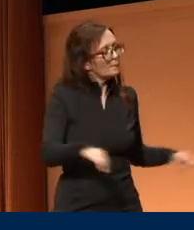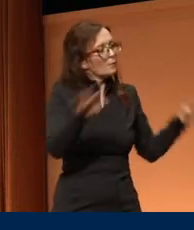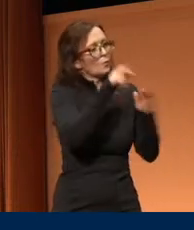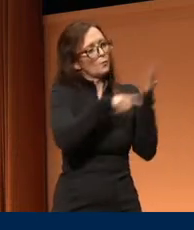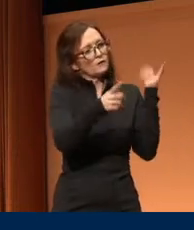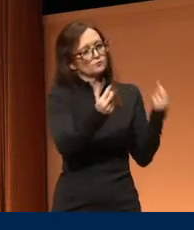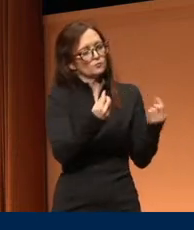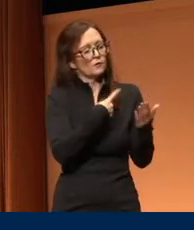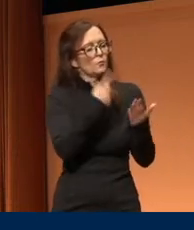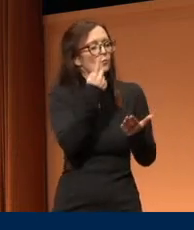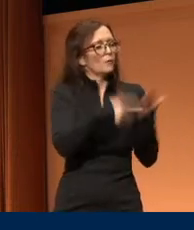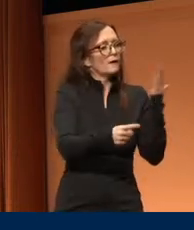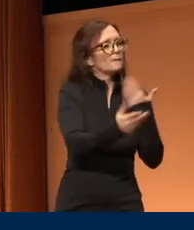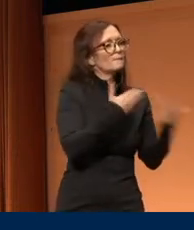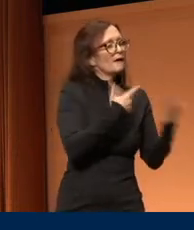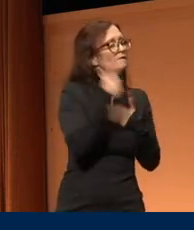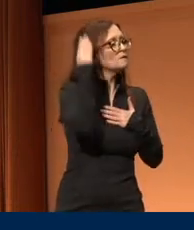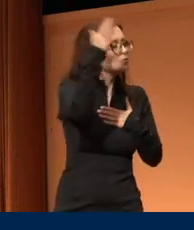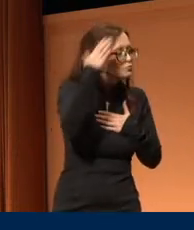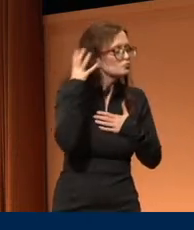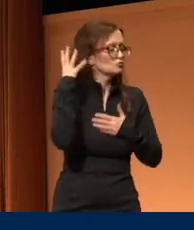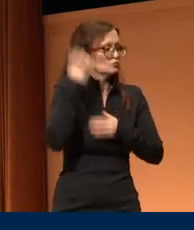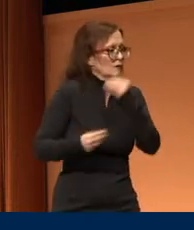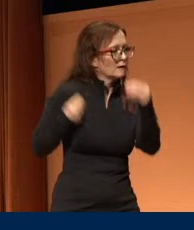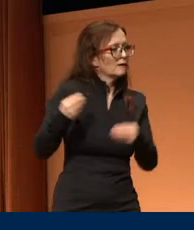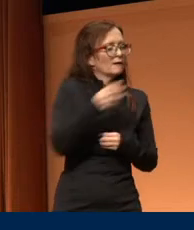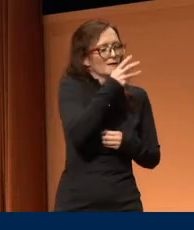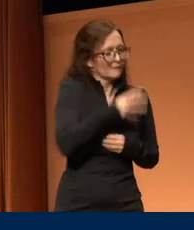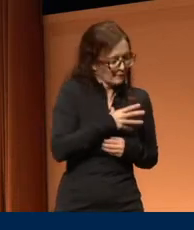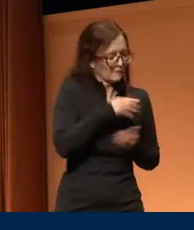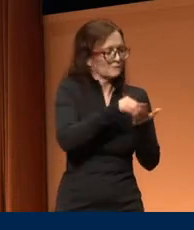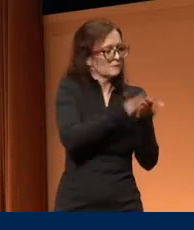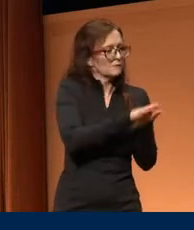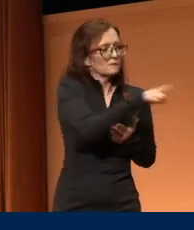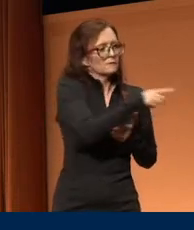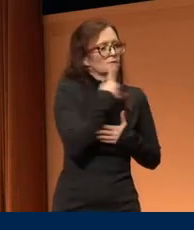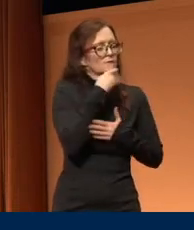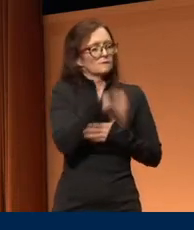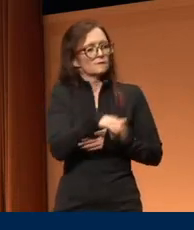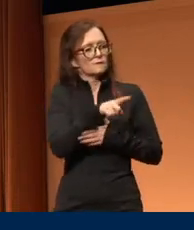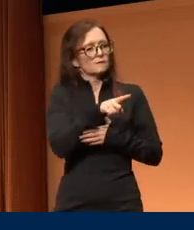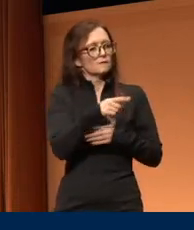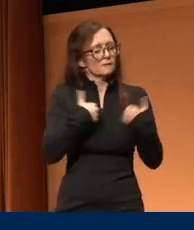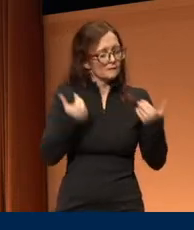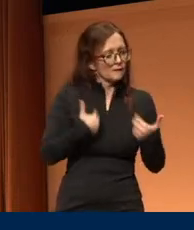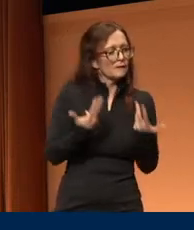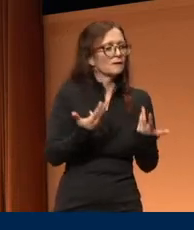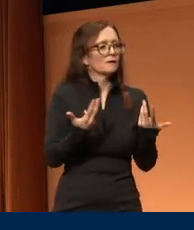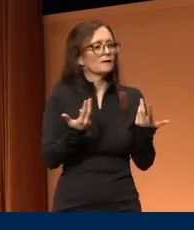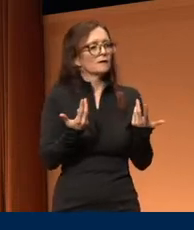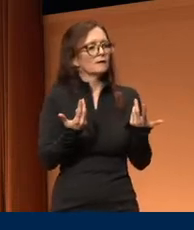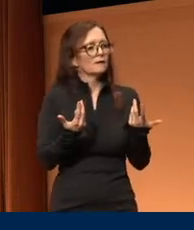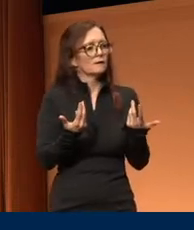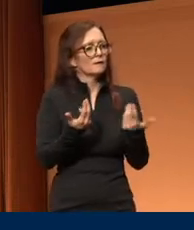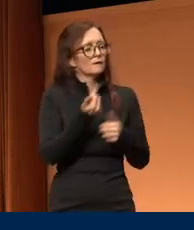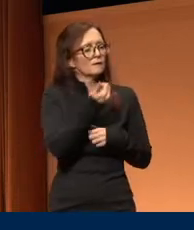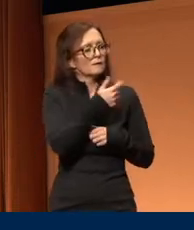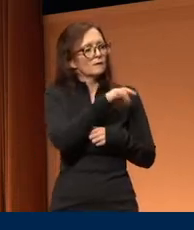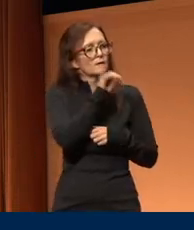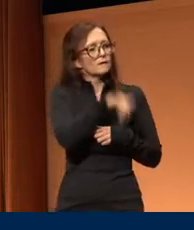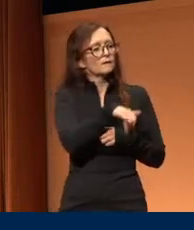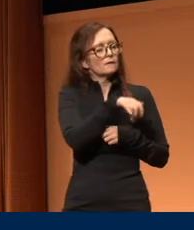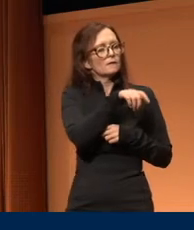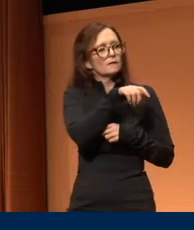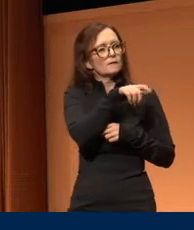why it mattered for future generations. The female representative, Muriel, scanned the rows for the younger member of the assembly, 17-year-old